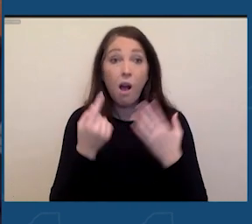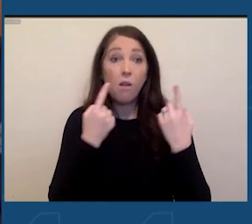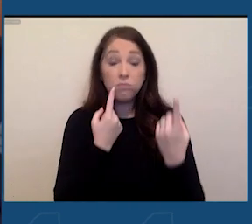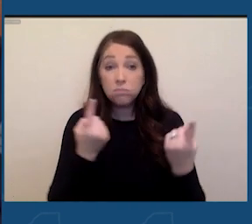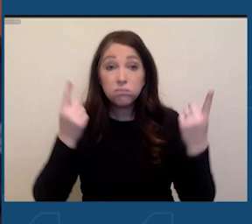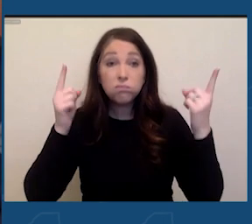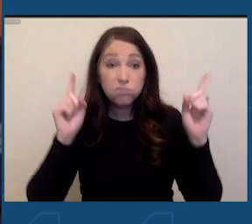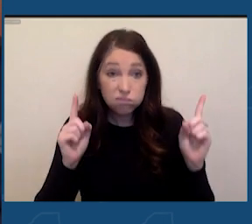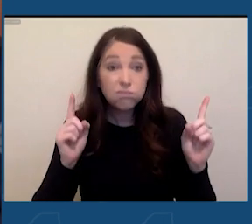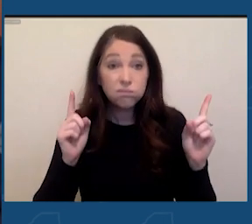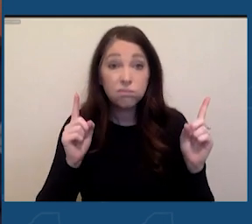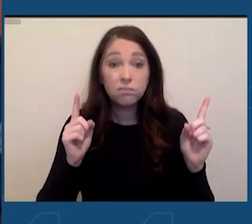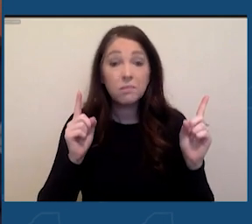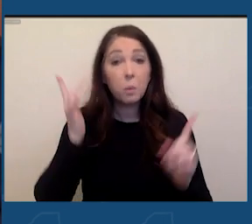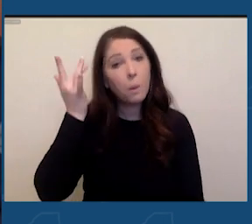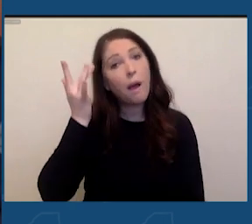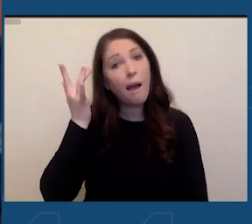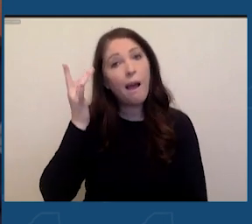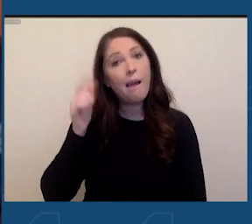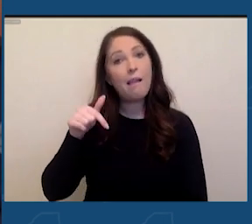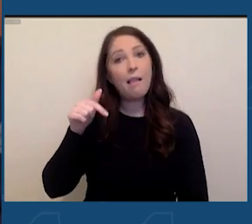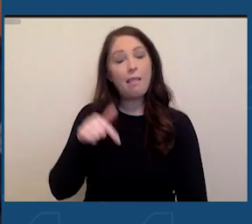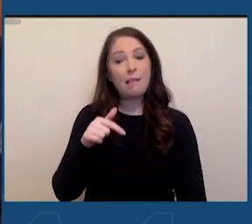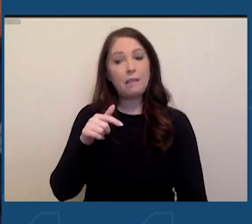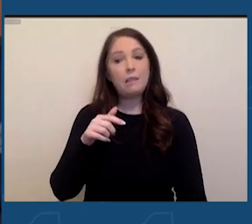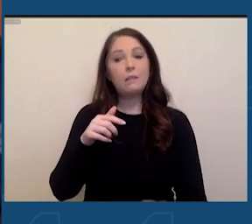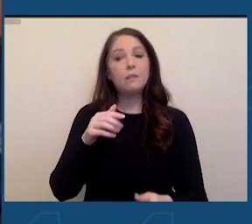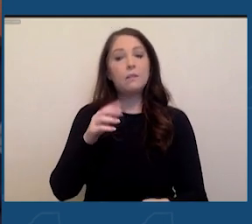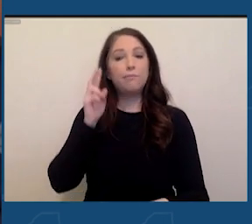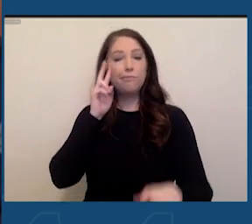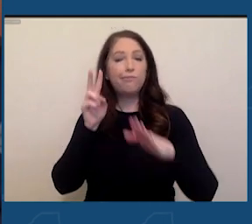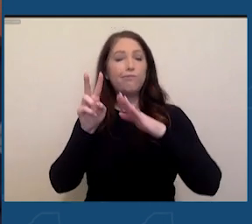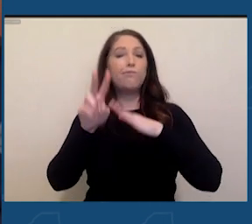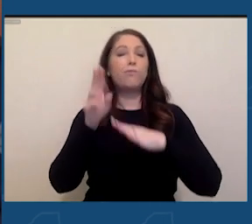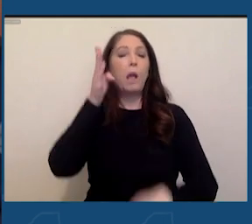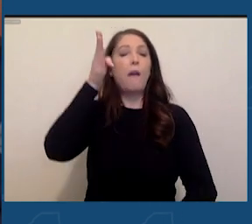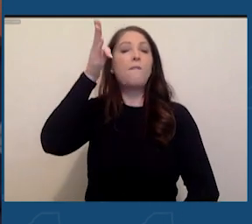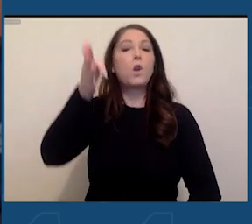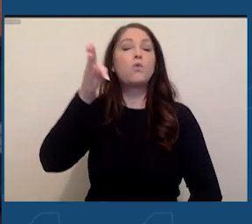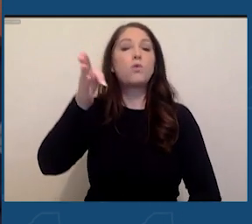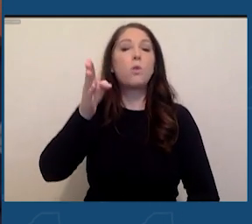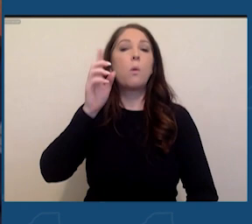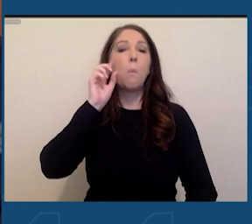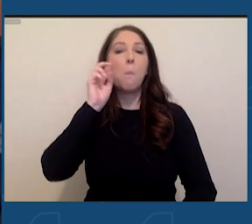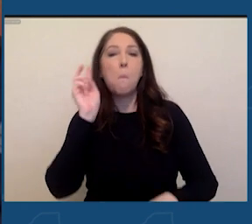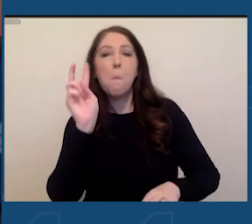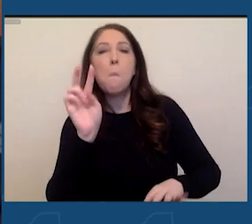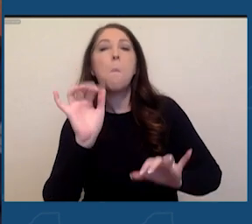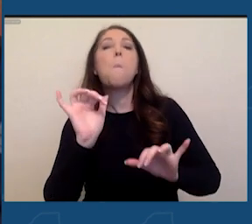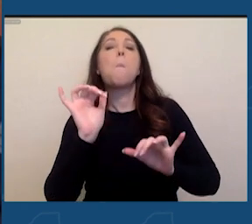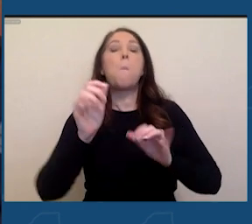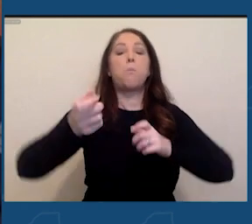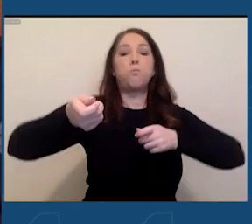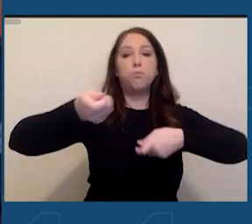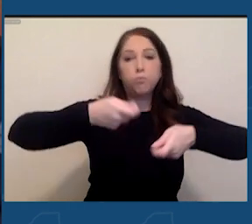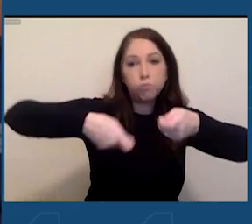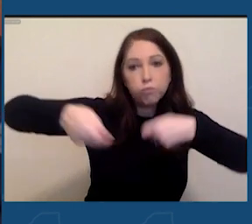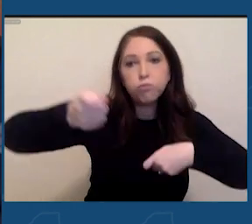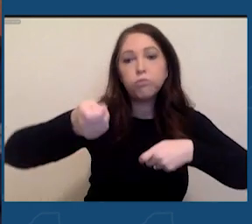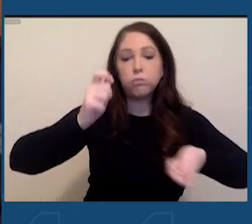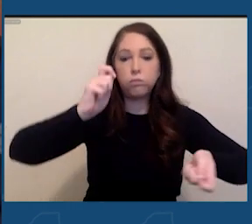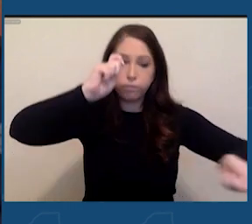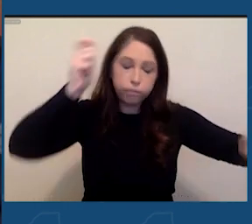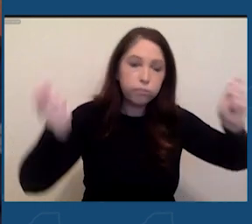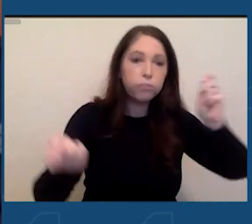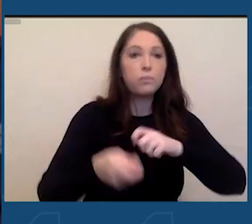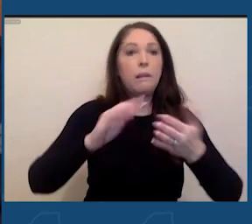this is getting ahead of it and revitalizing the neighborhood. So when it happens, the